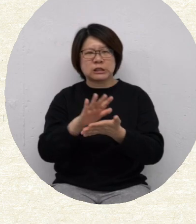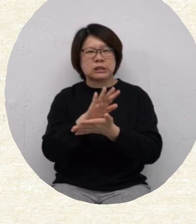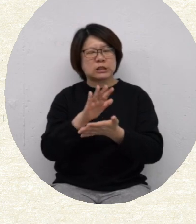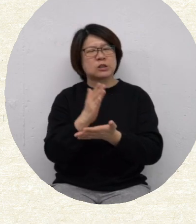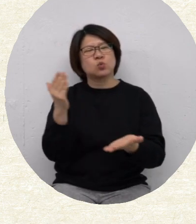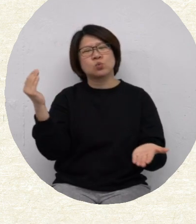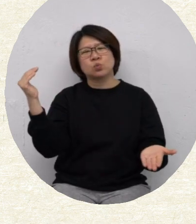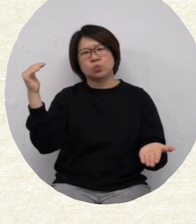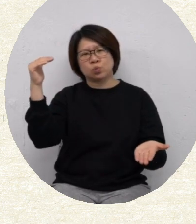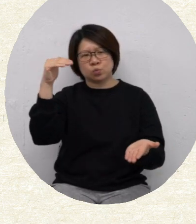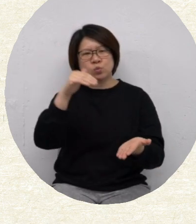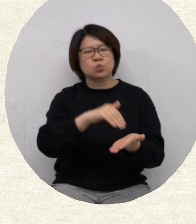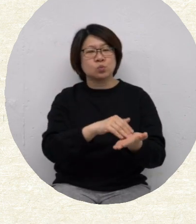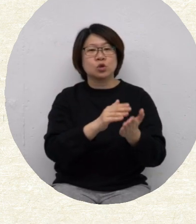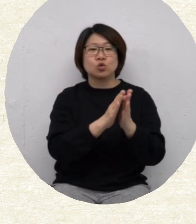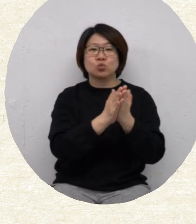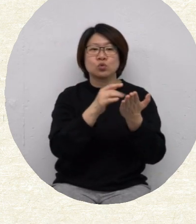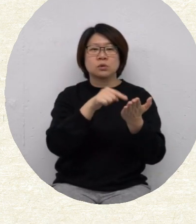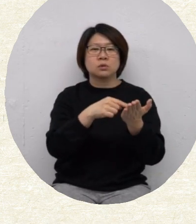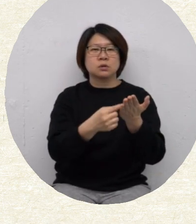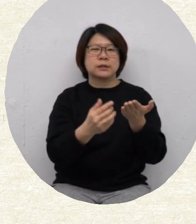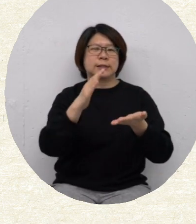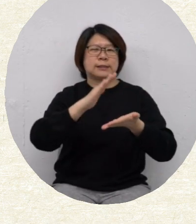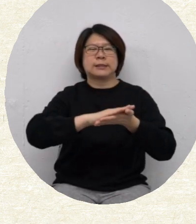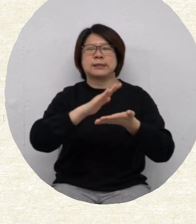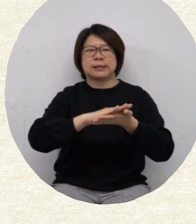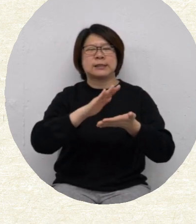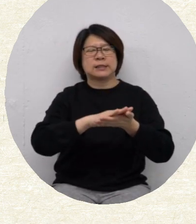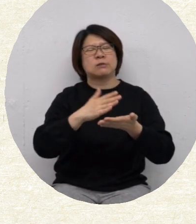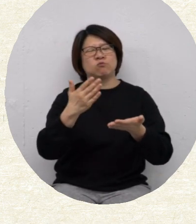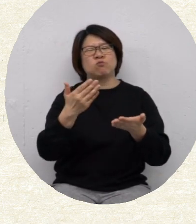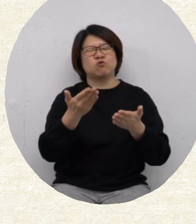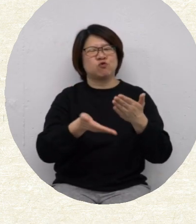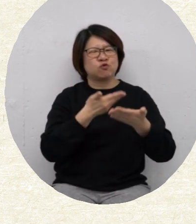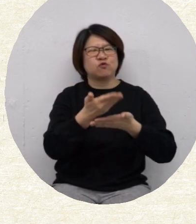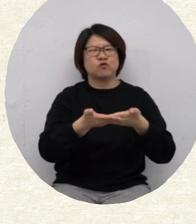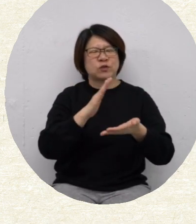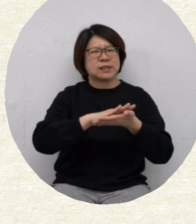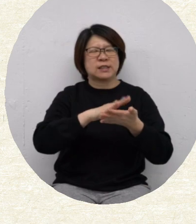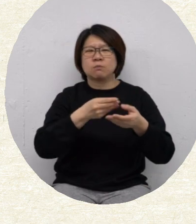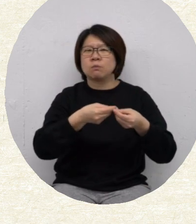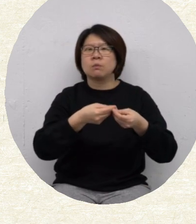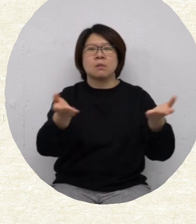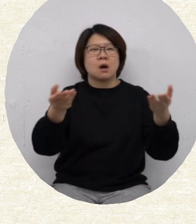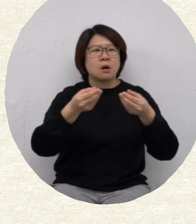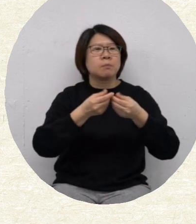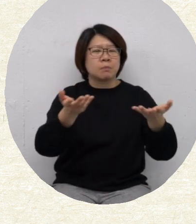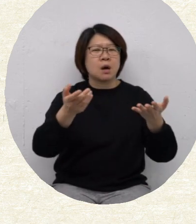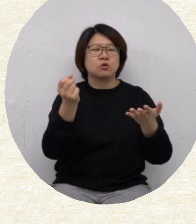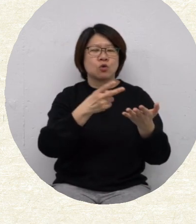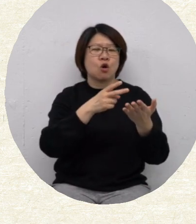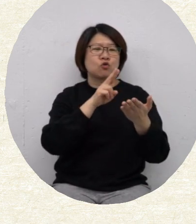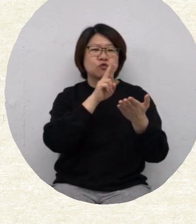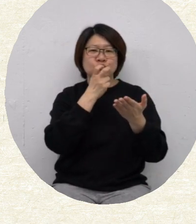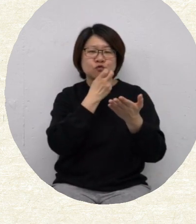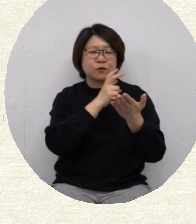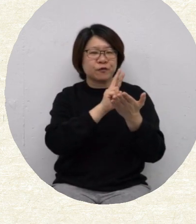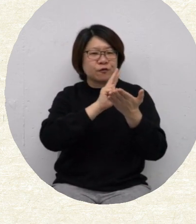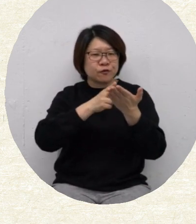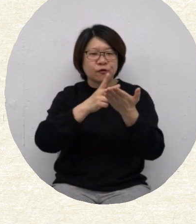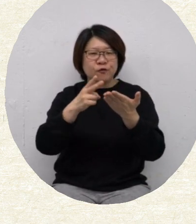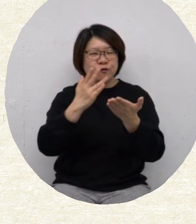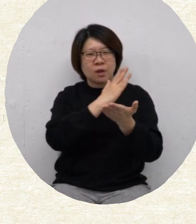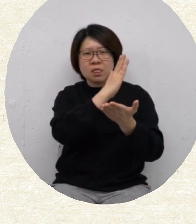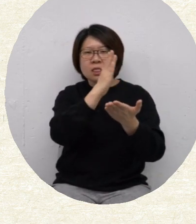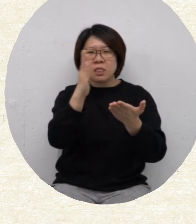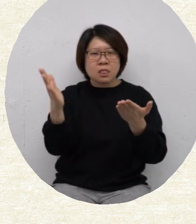I recall going to a museum with an appointment to see this Mustard Seed Garden Manual of Painting book with my professor.